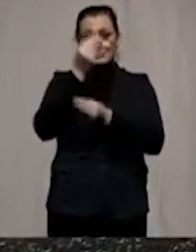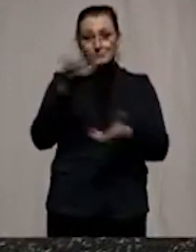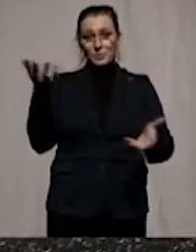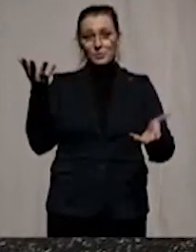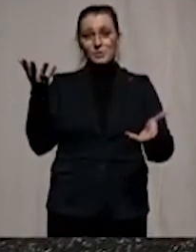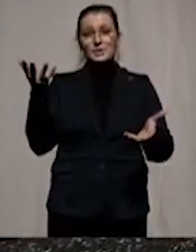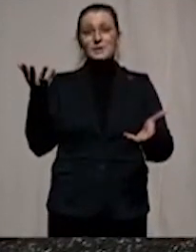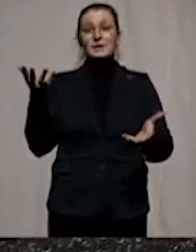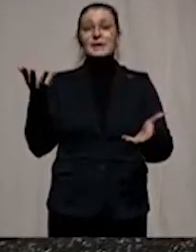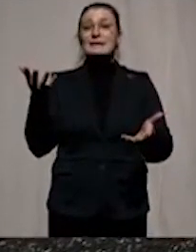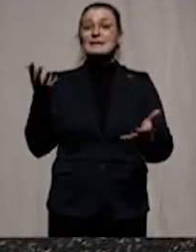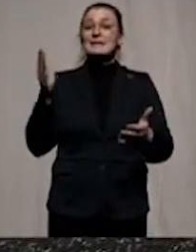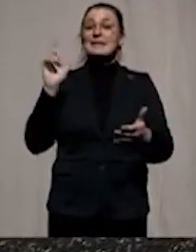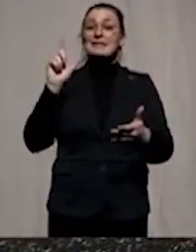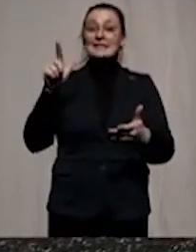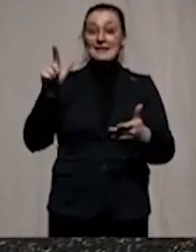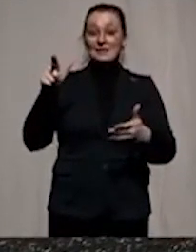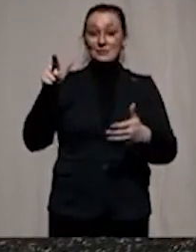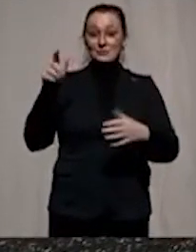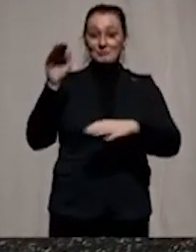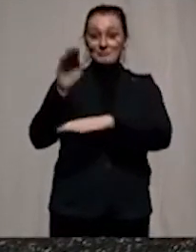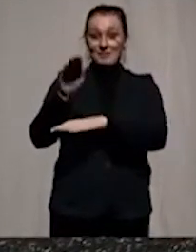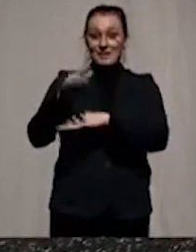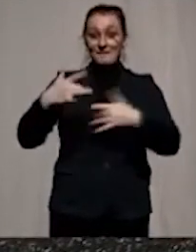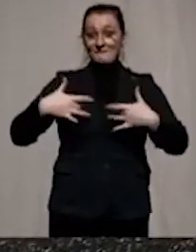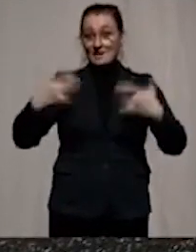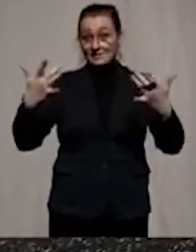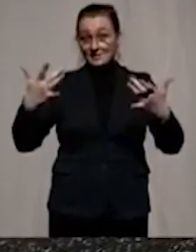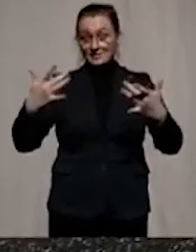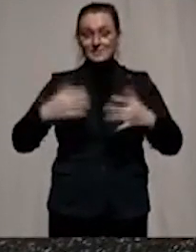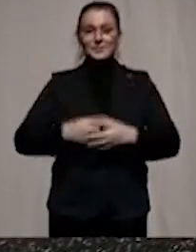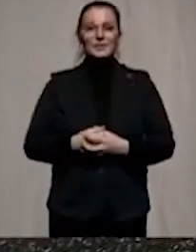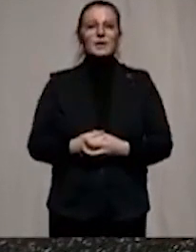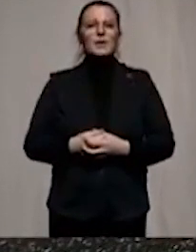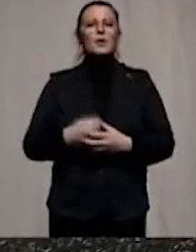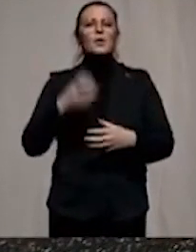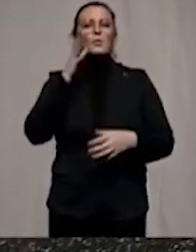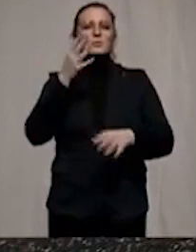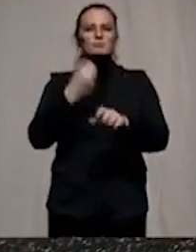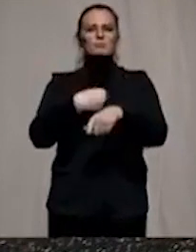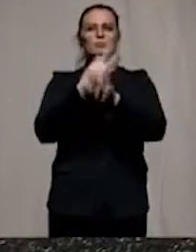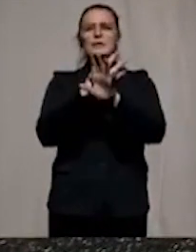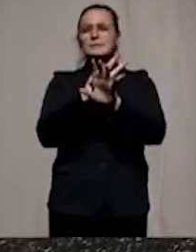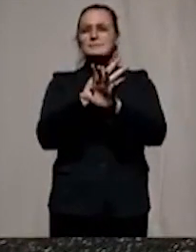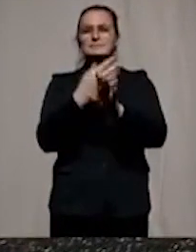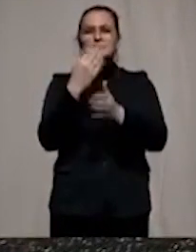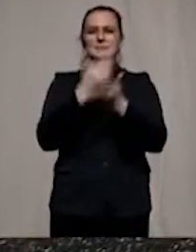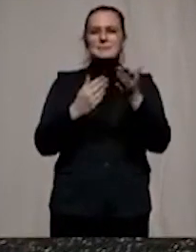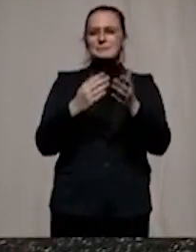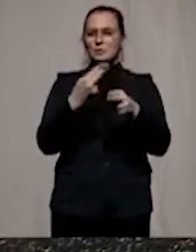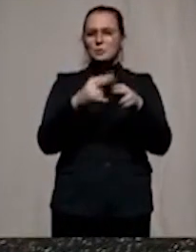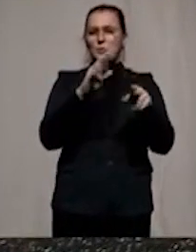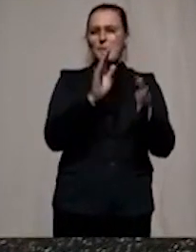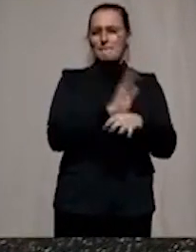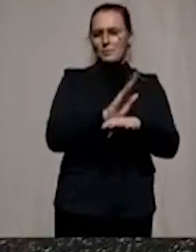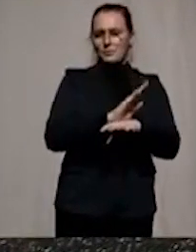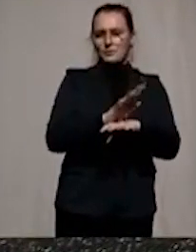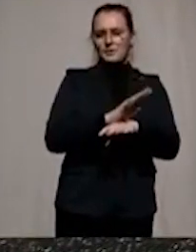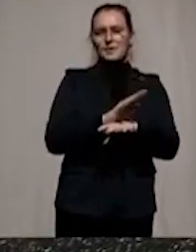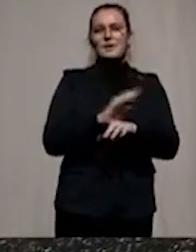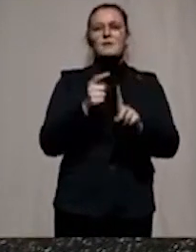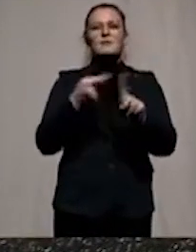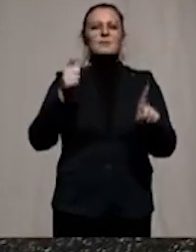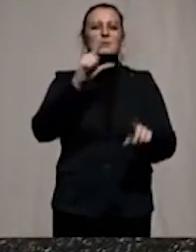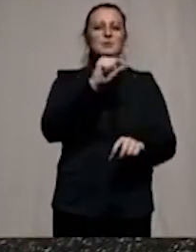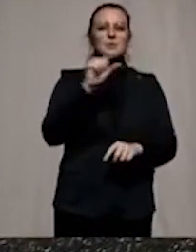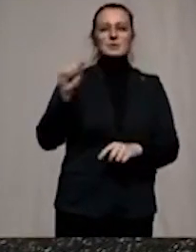events happening later today. We'll be screening some of our short films from our